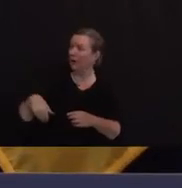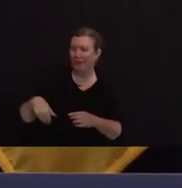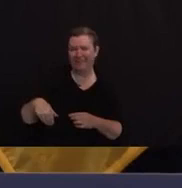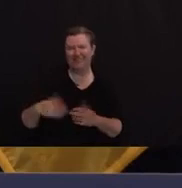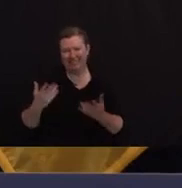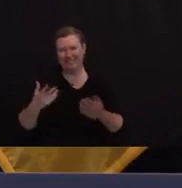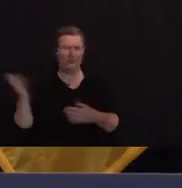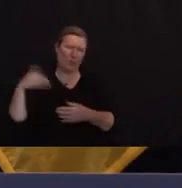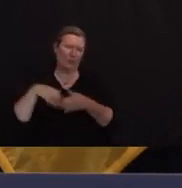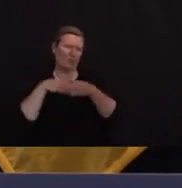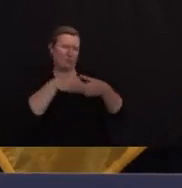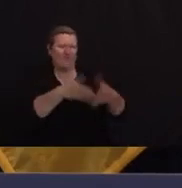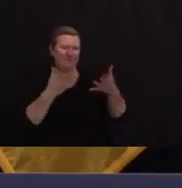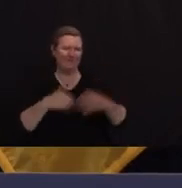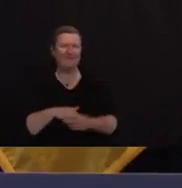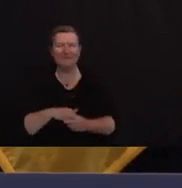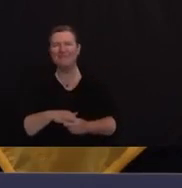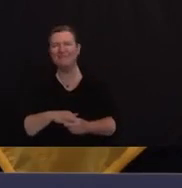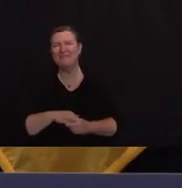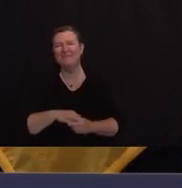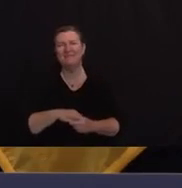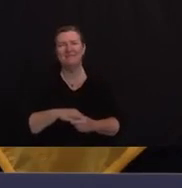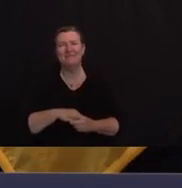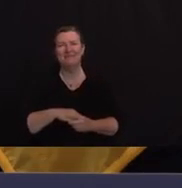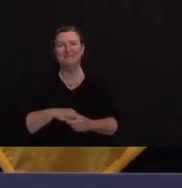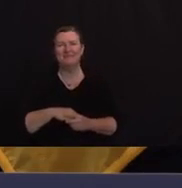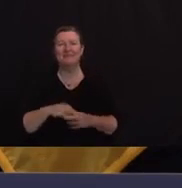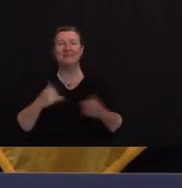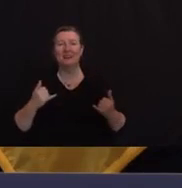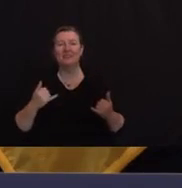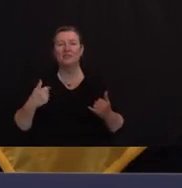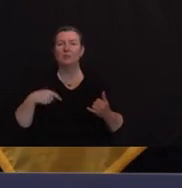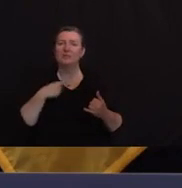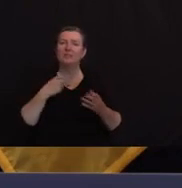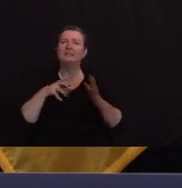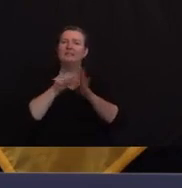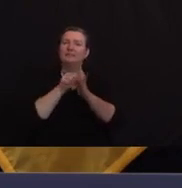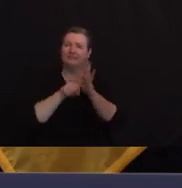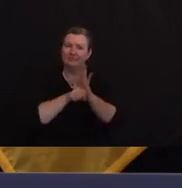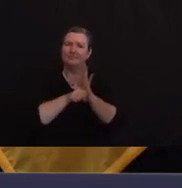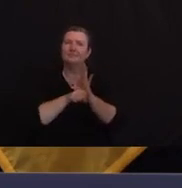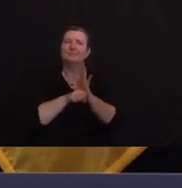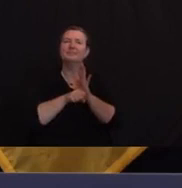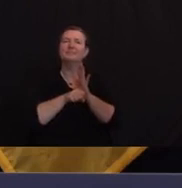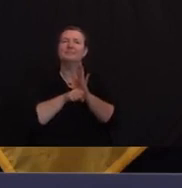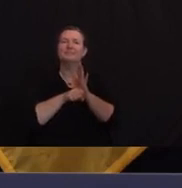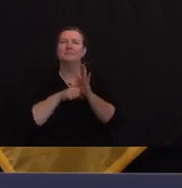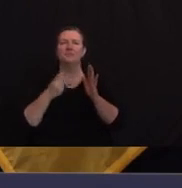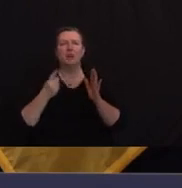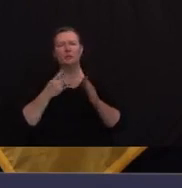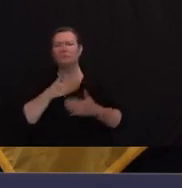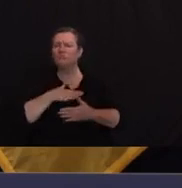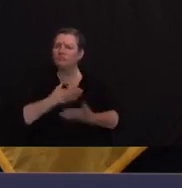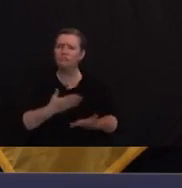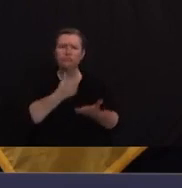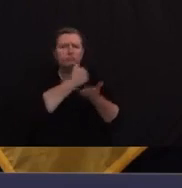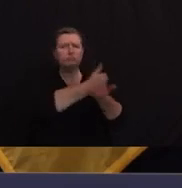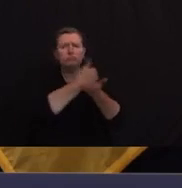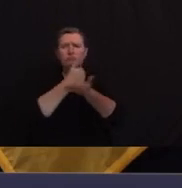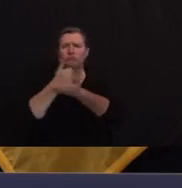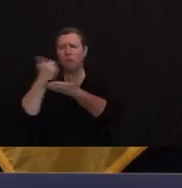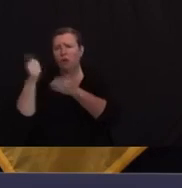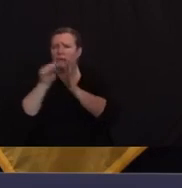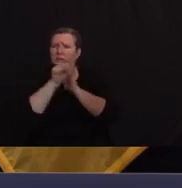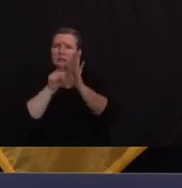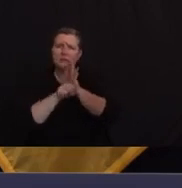Amen to, we always want to be the state that's here for other states in need or other crises in need.